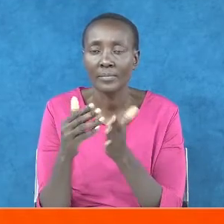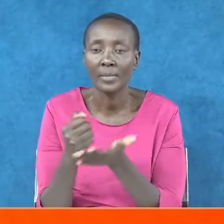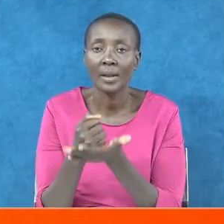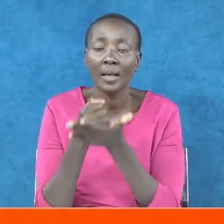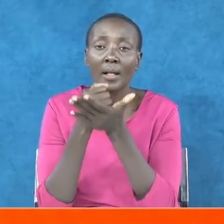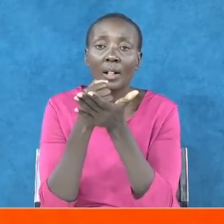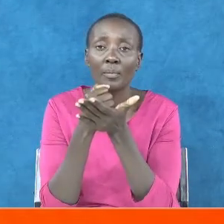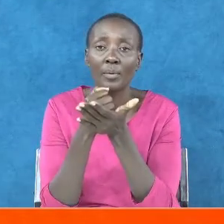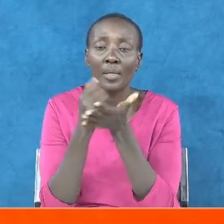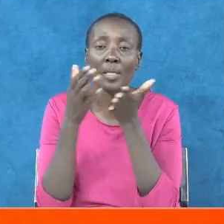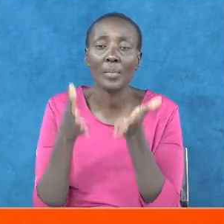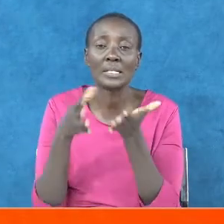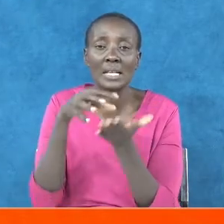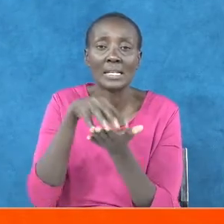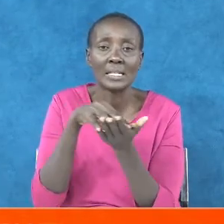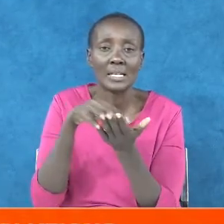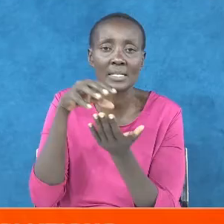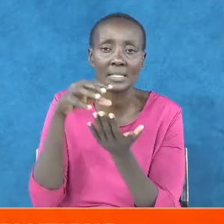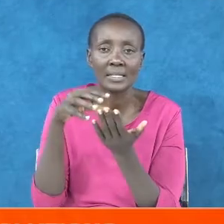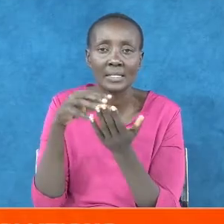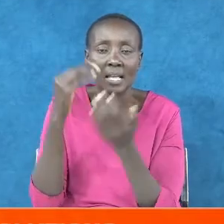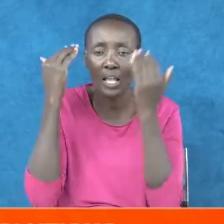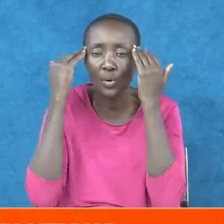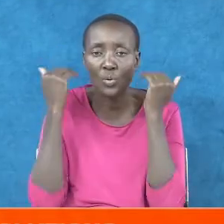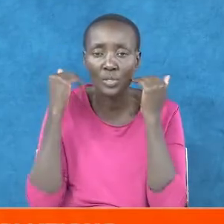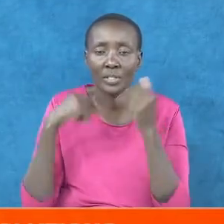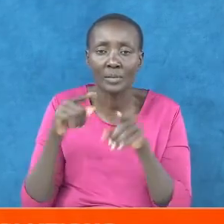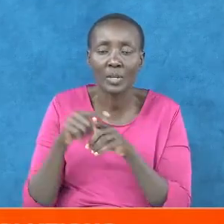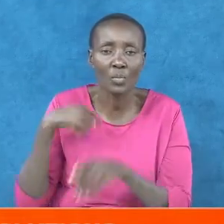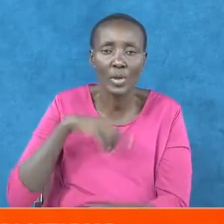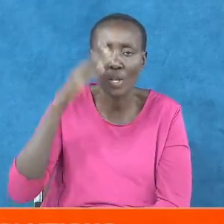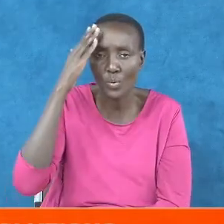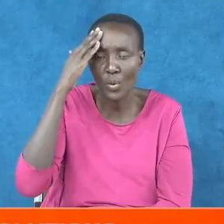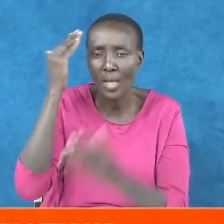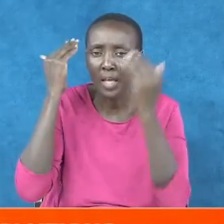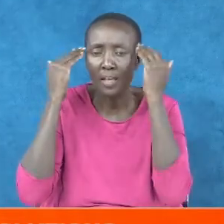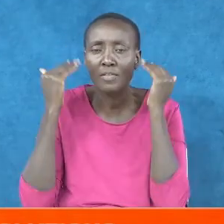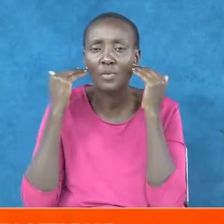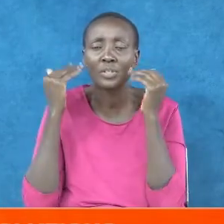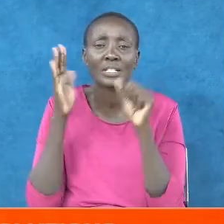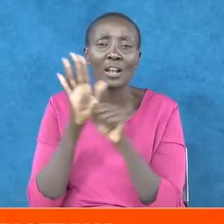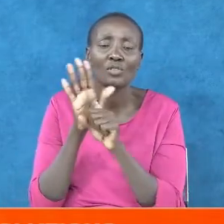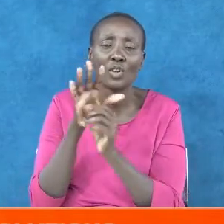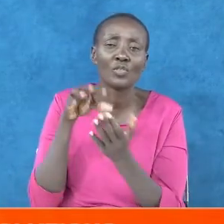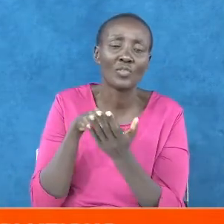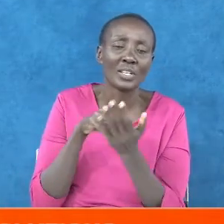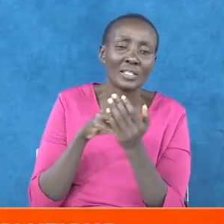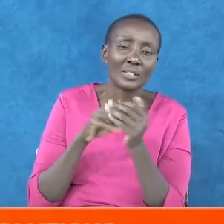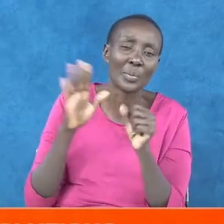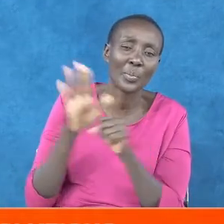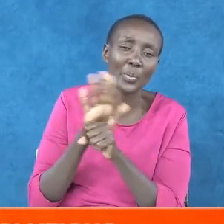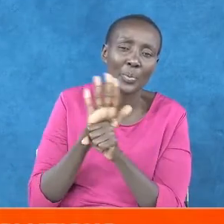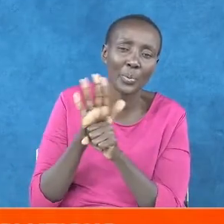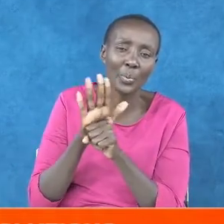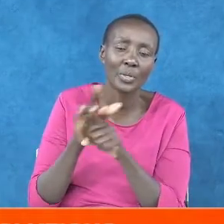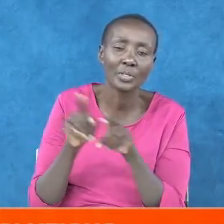current cases in court? Because as we know, the judiciary, there has been a lot of backlog of cases. Yes. And